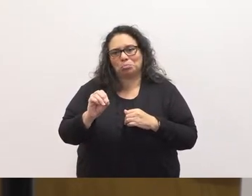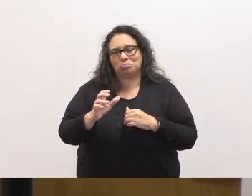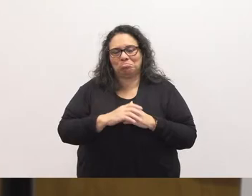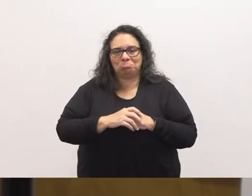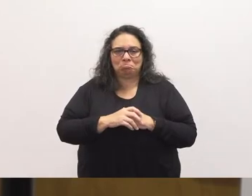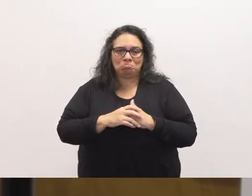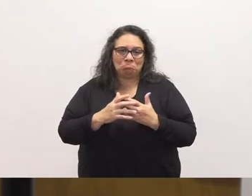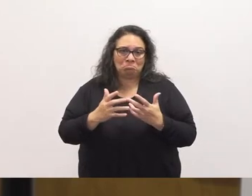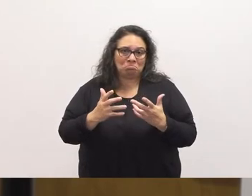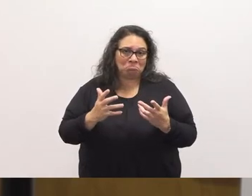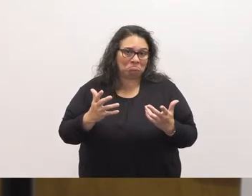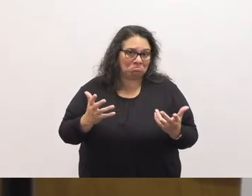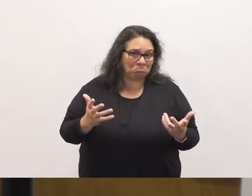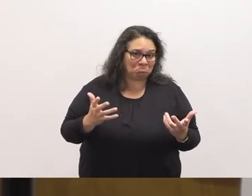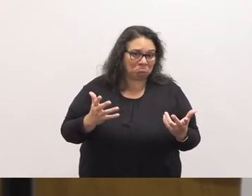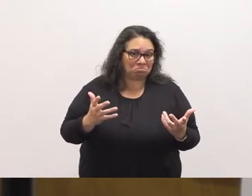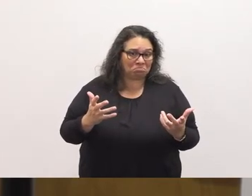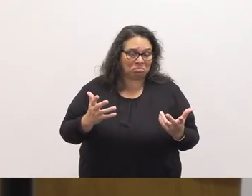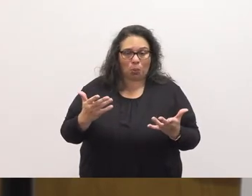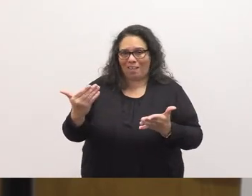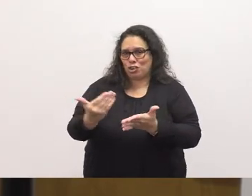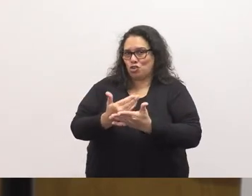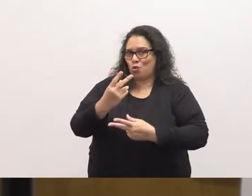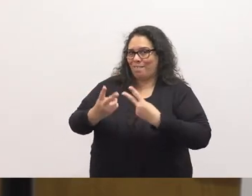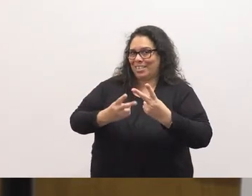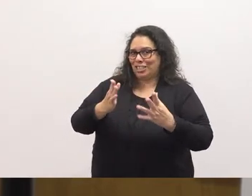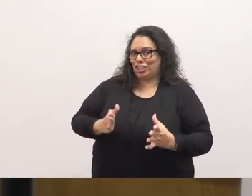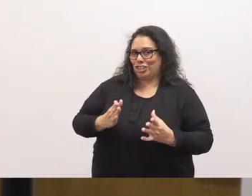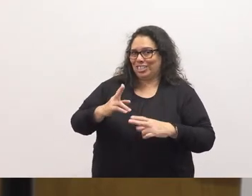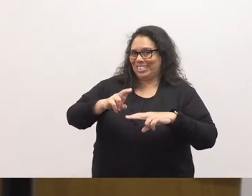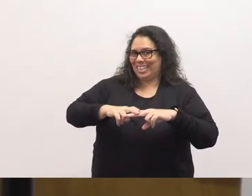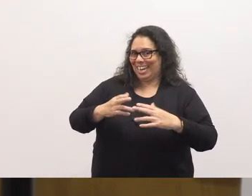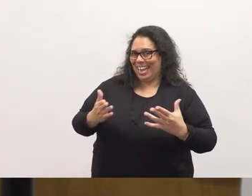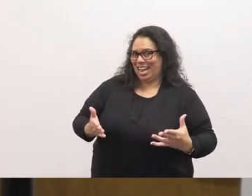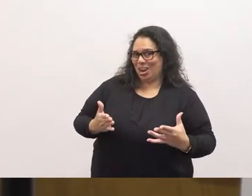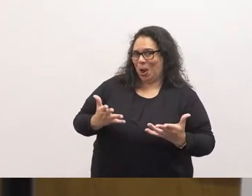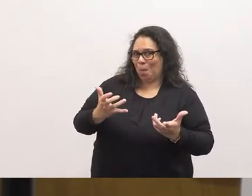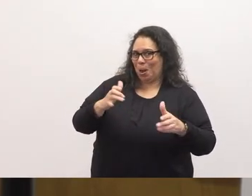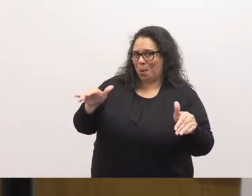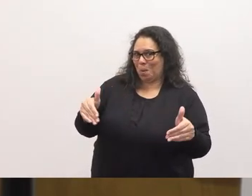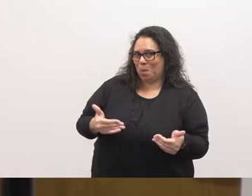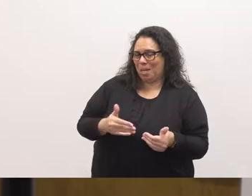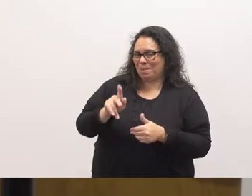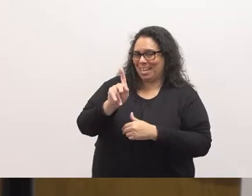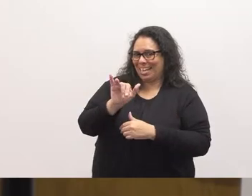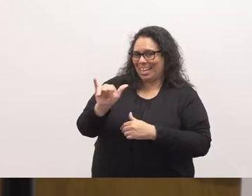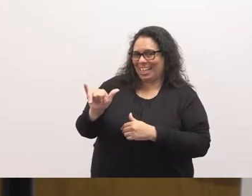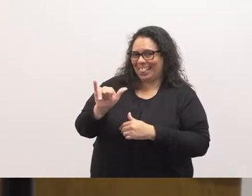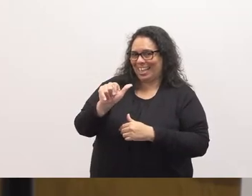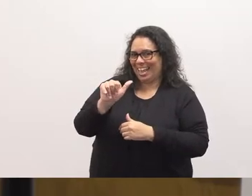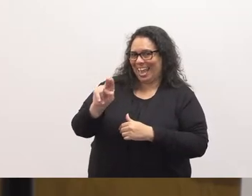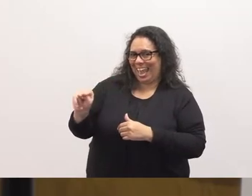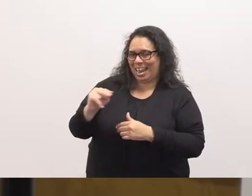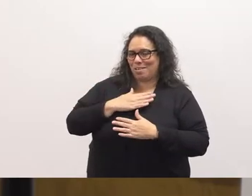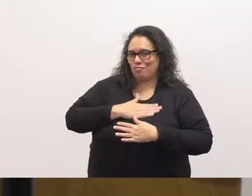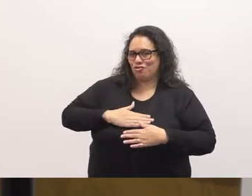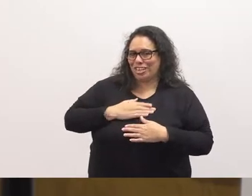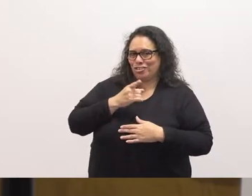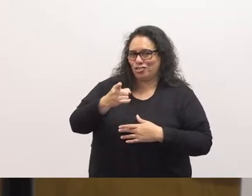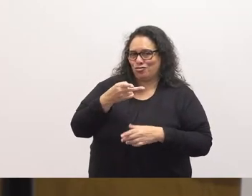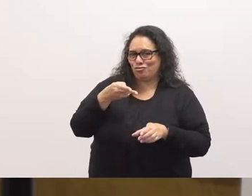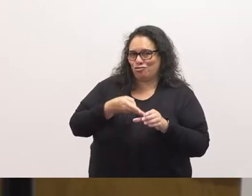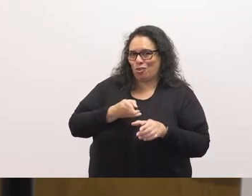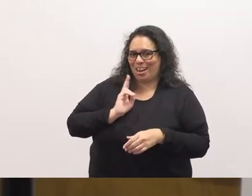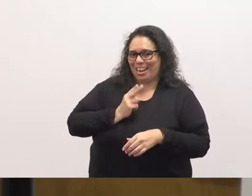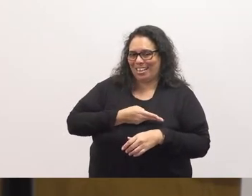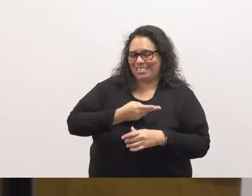outside of that, we got a new visitor sitting here. I wanted to welcome you, Kellyanne, and appreciate you joining us today. I think